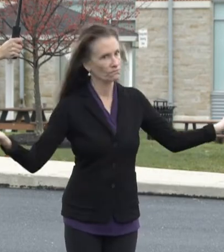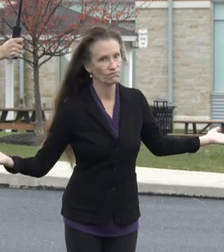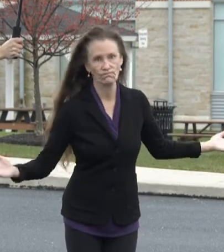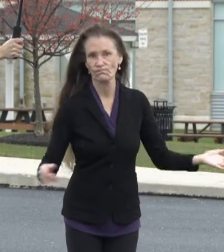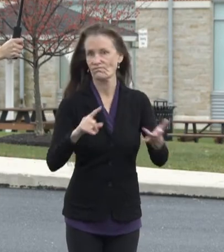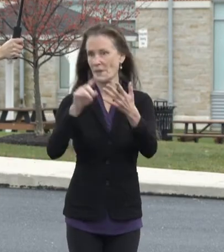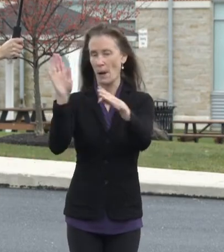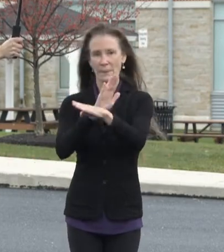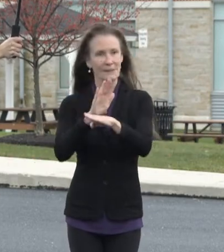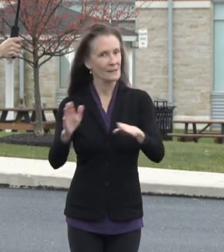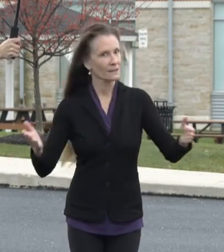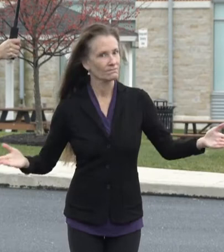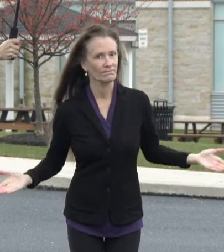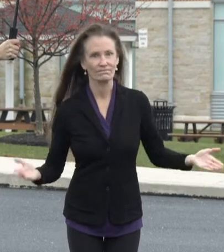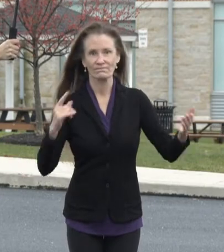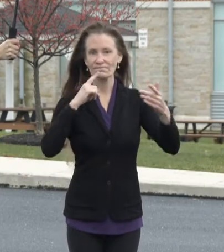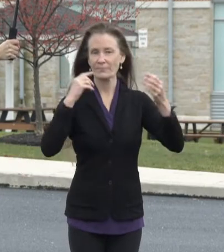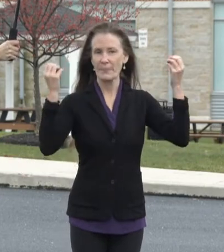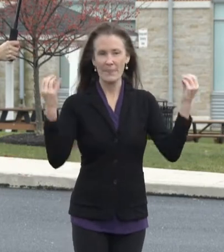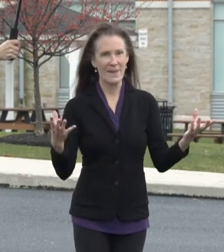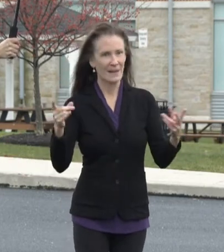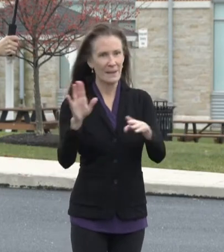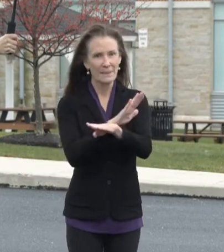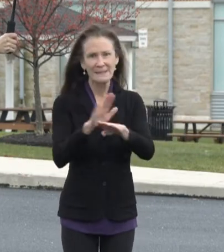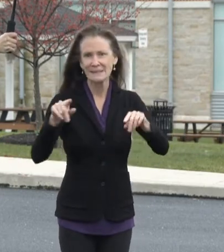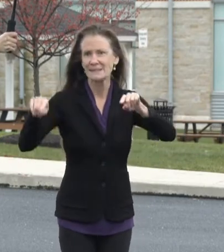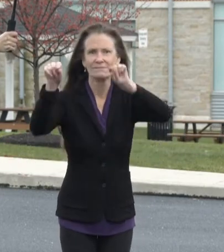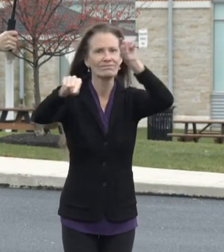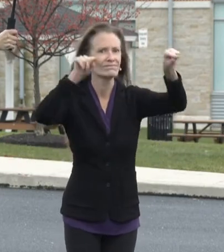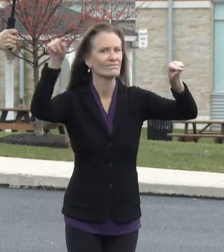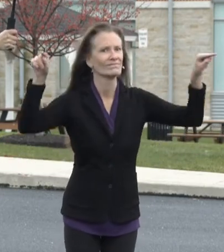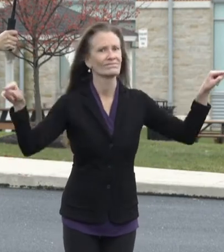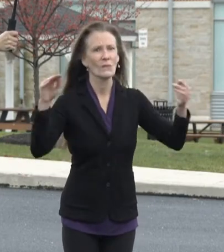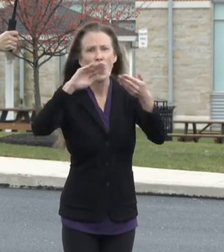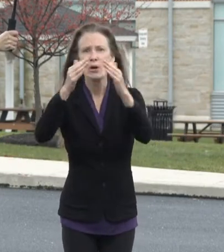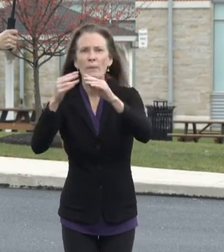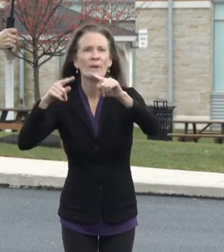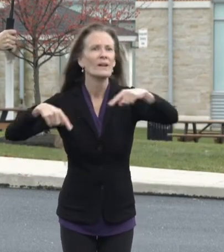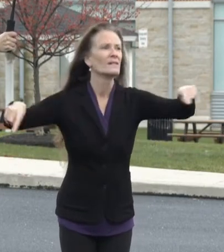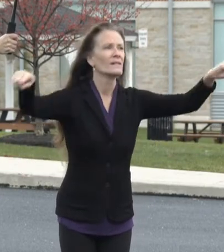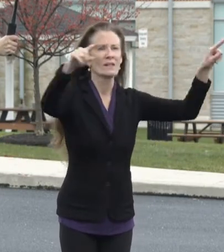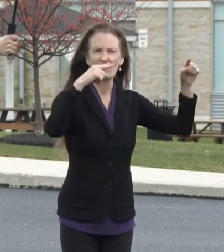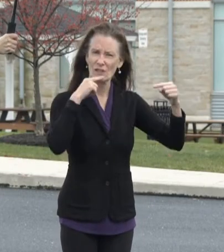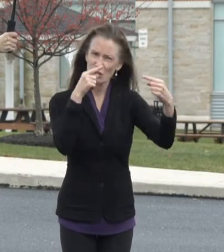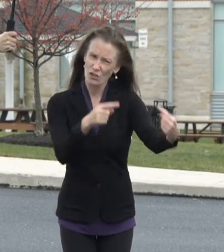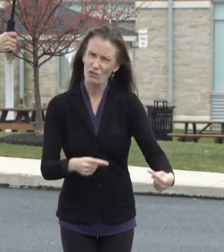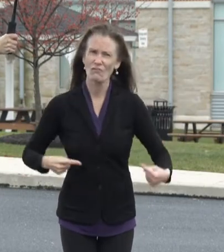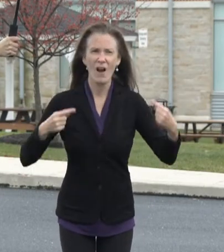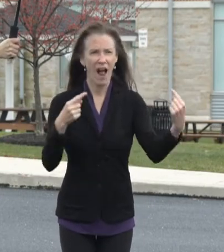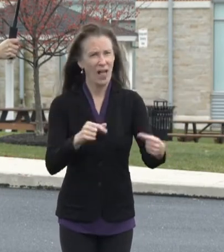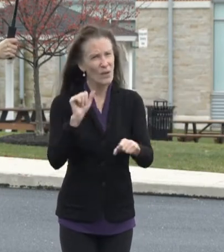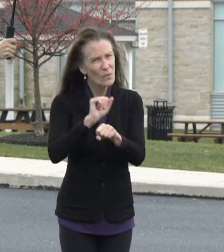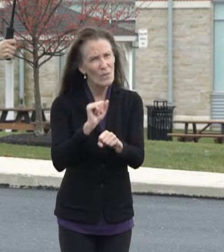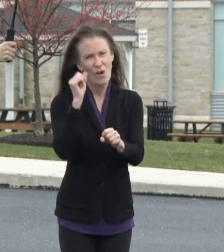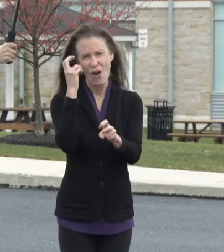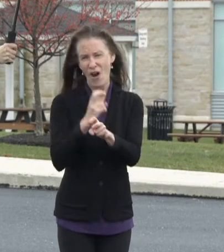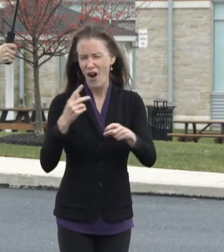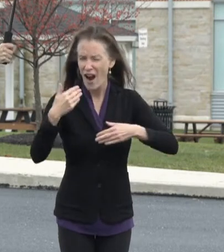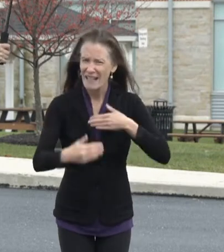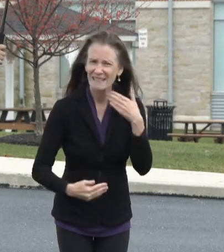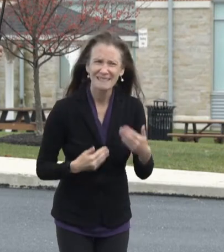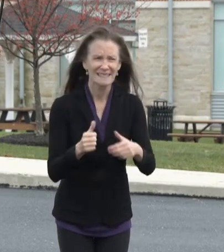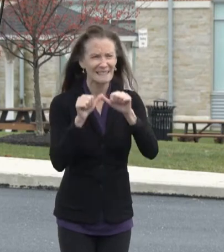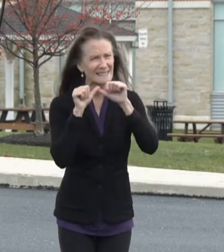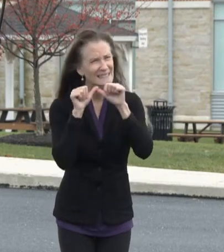business owners in our community, and I've heard their stories of struggle as they also work tirelessly to stay afloat. I say this all to